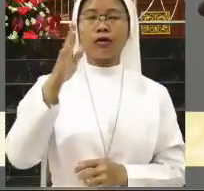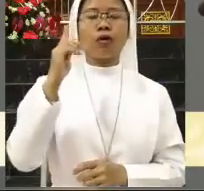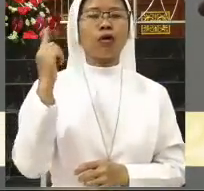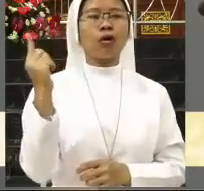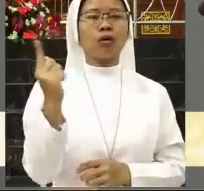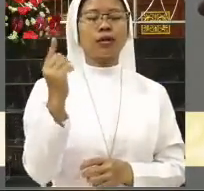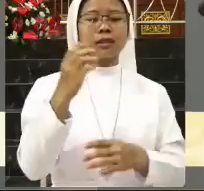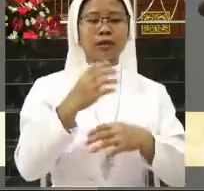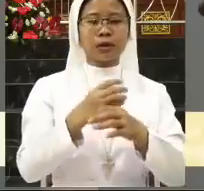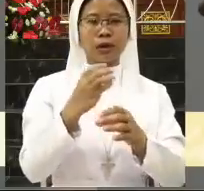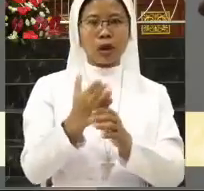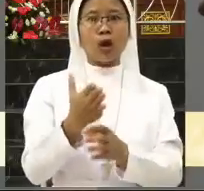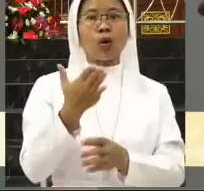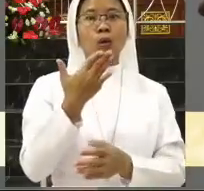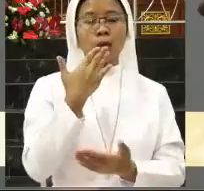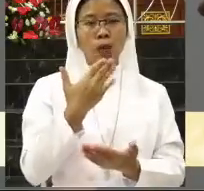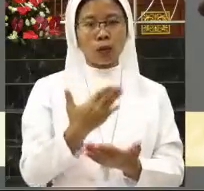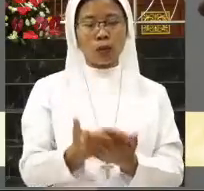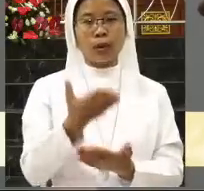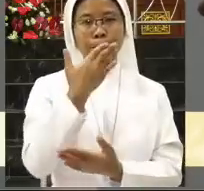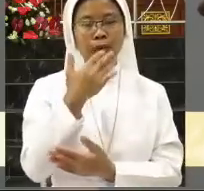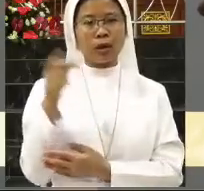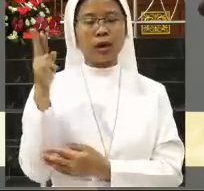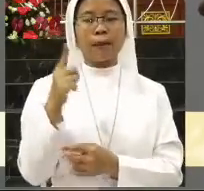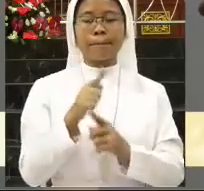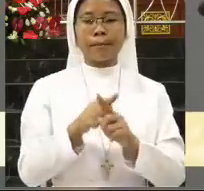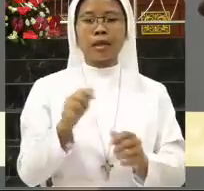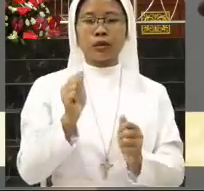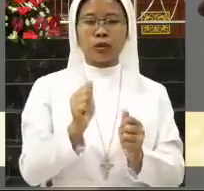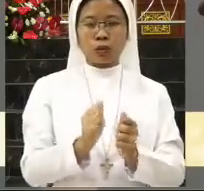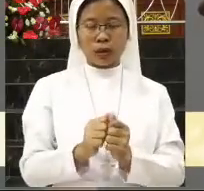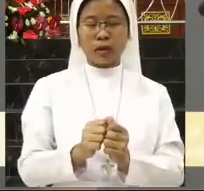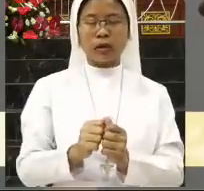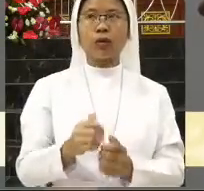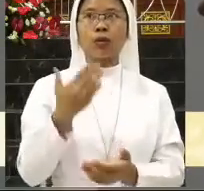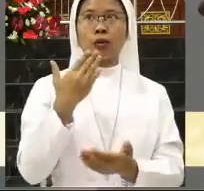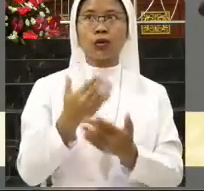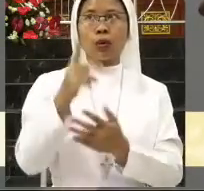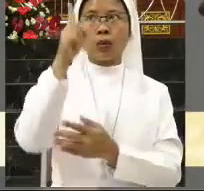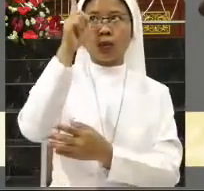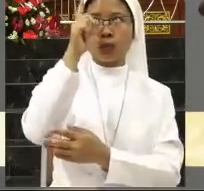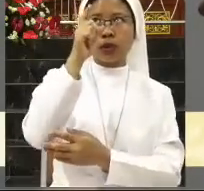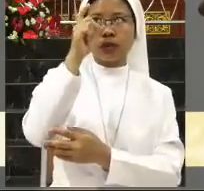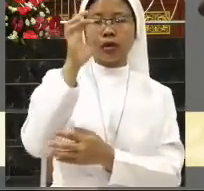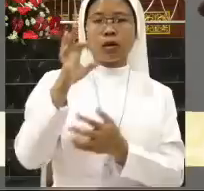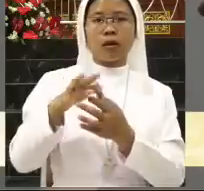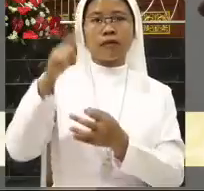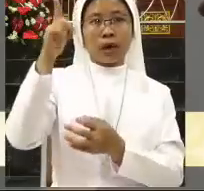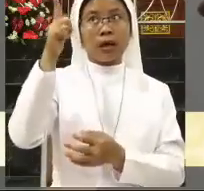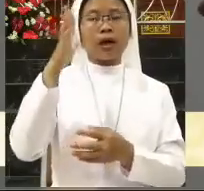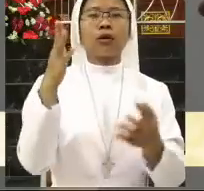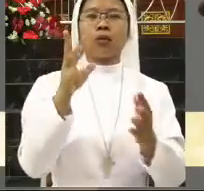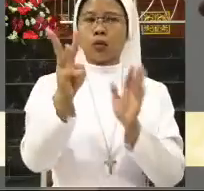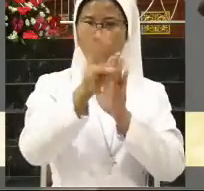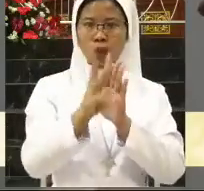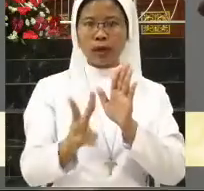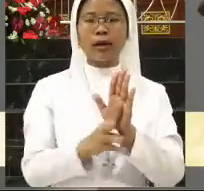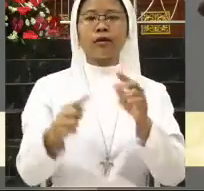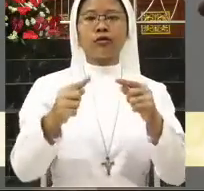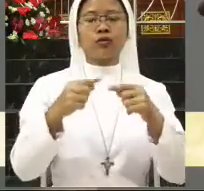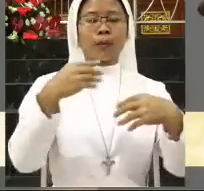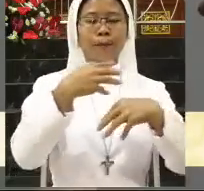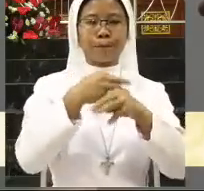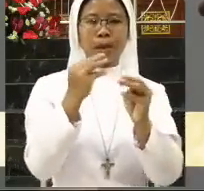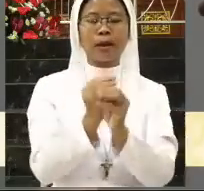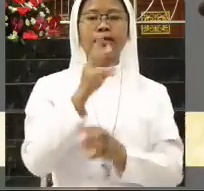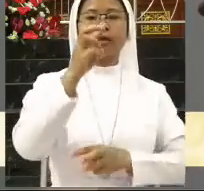better. But with infinite wisdom and goodness, God freely willed to create a